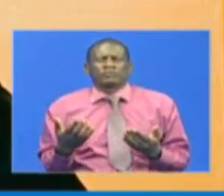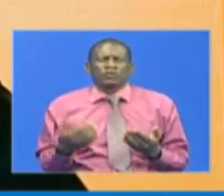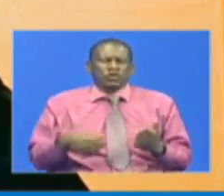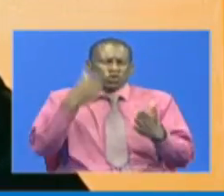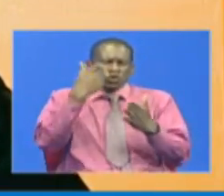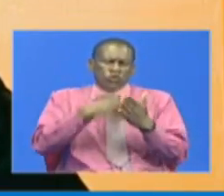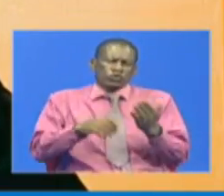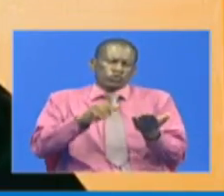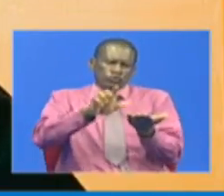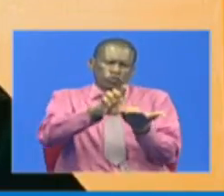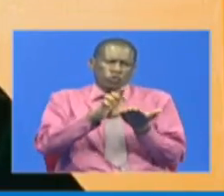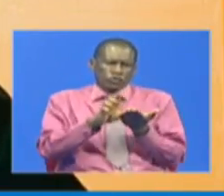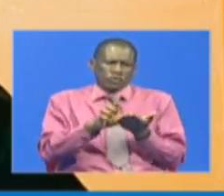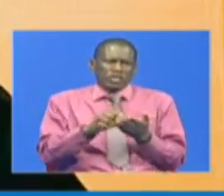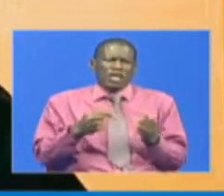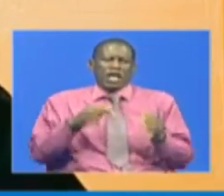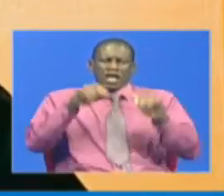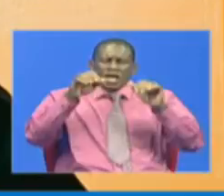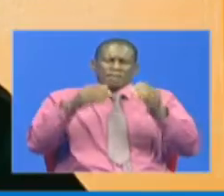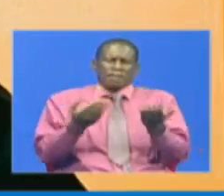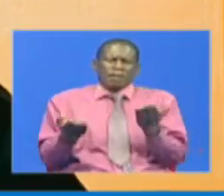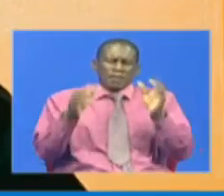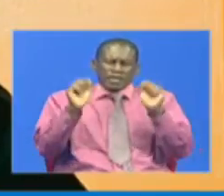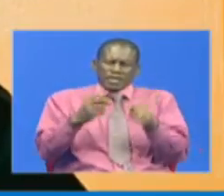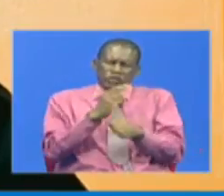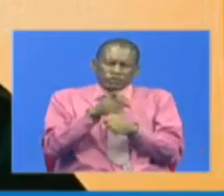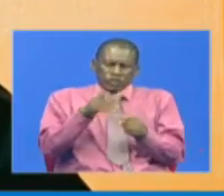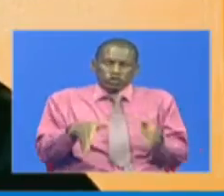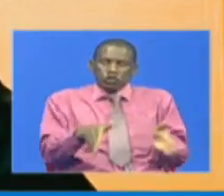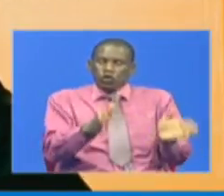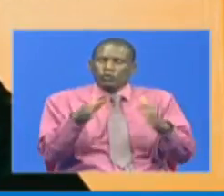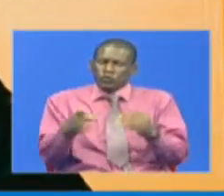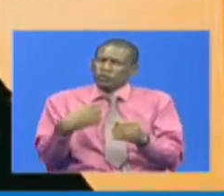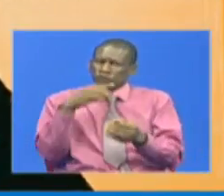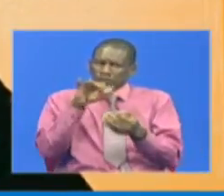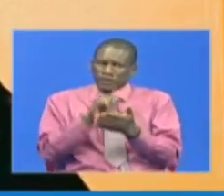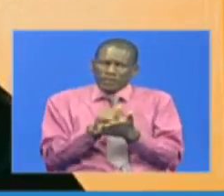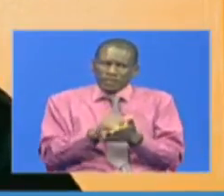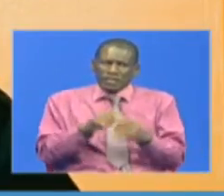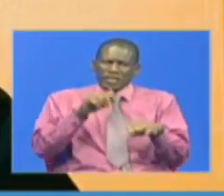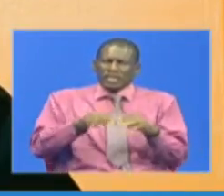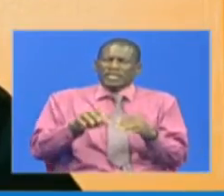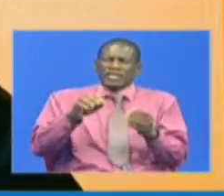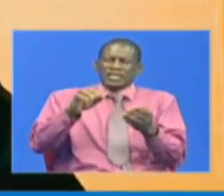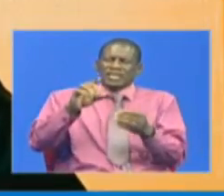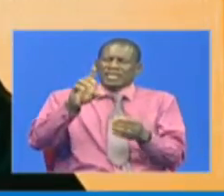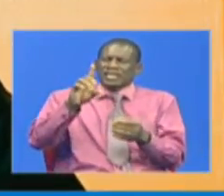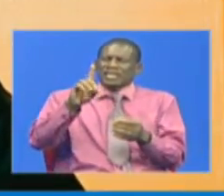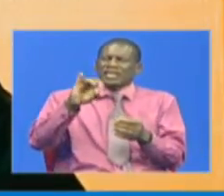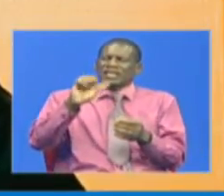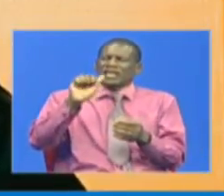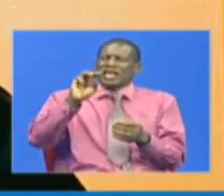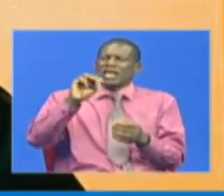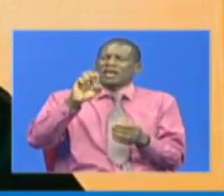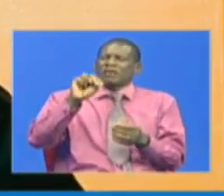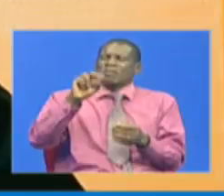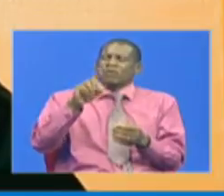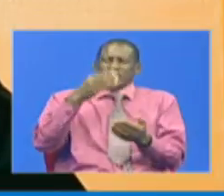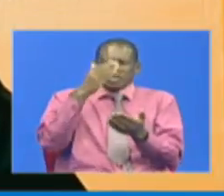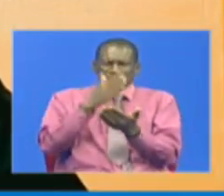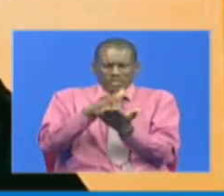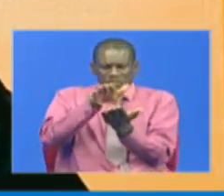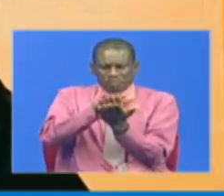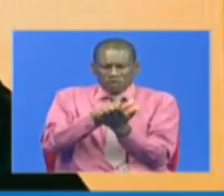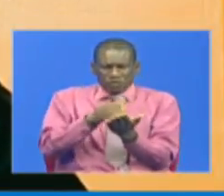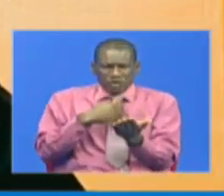credit. Maybe I should just take this opportunity to say that at Diamond Trust Bank, we actually do have platforms